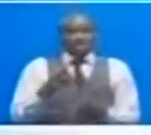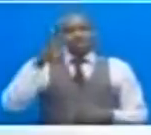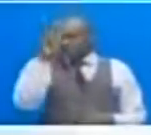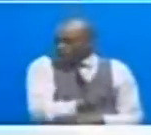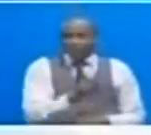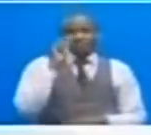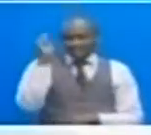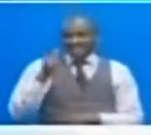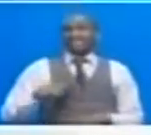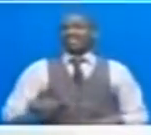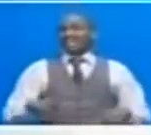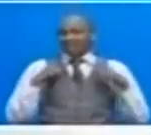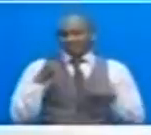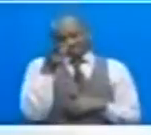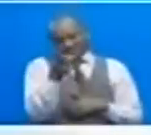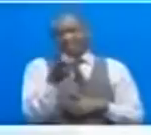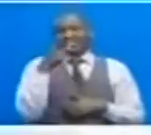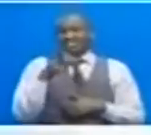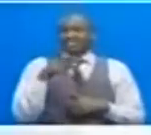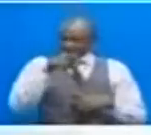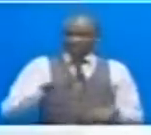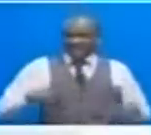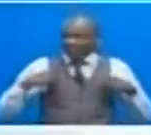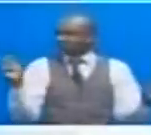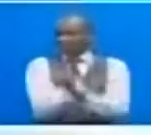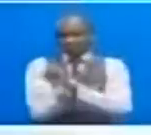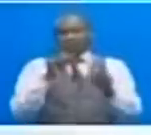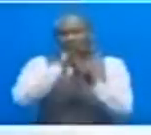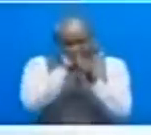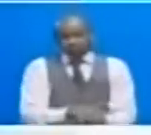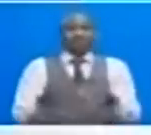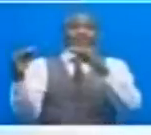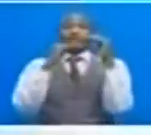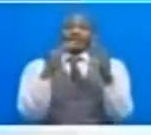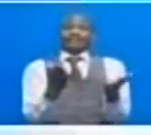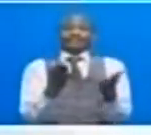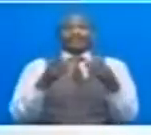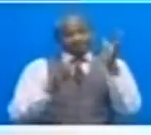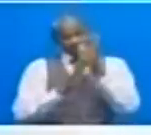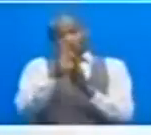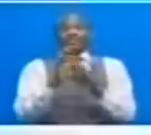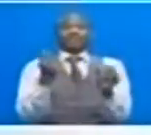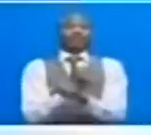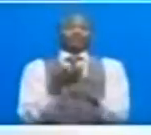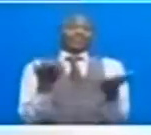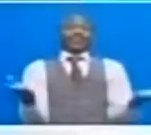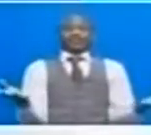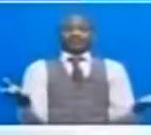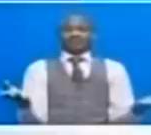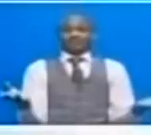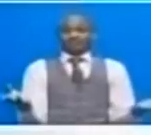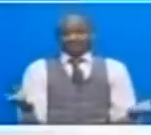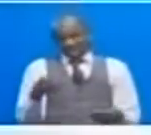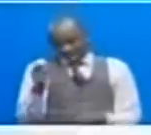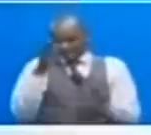president should rule for life as this undermines, should not rule for life as this undermines democracy and progress that change brings about.